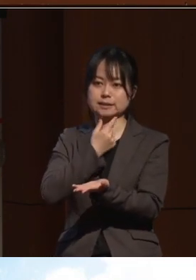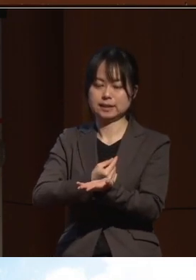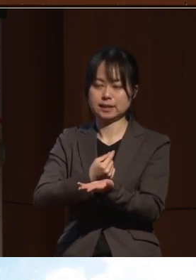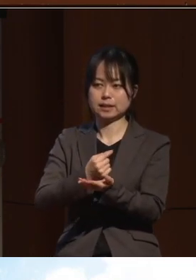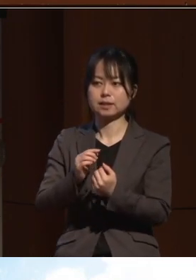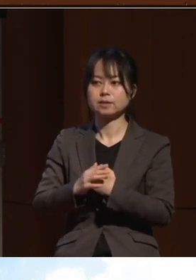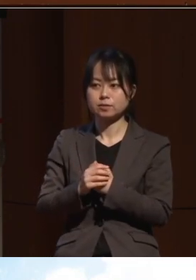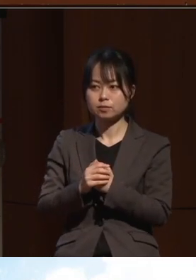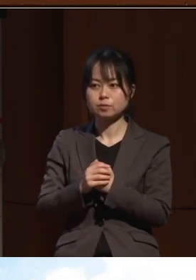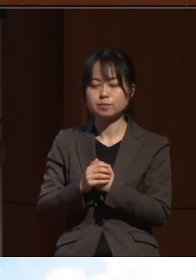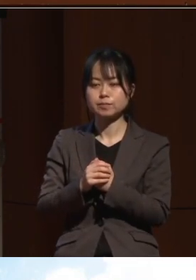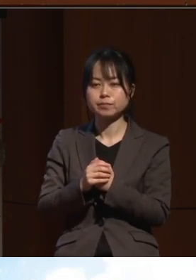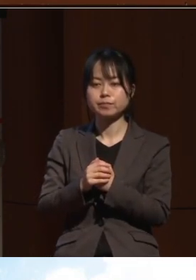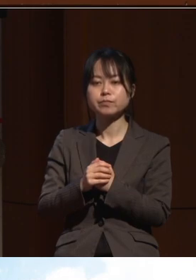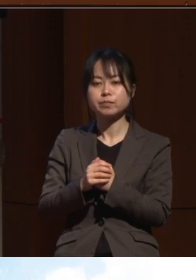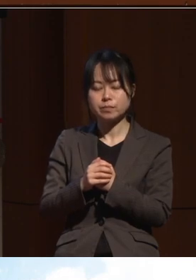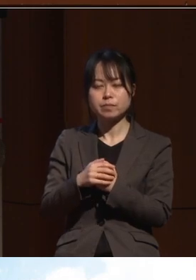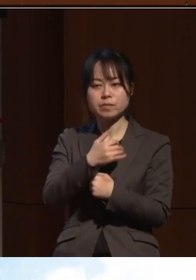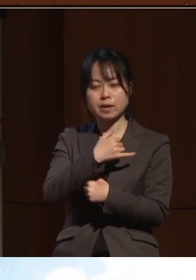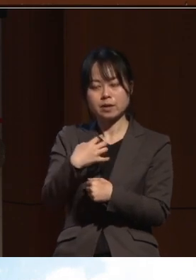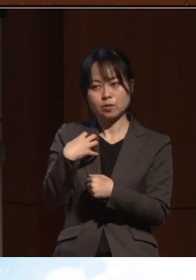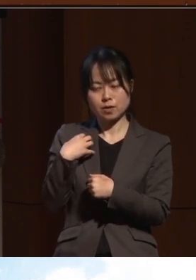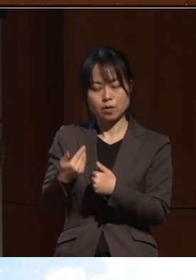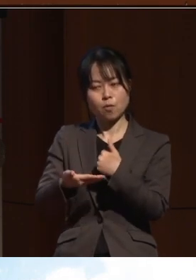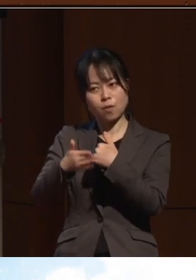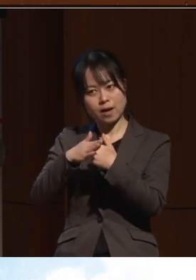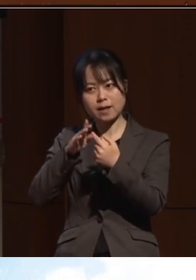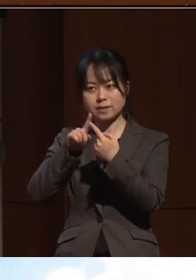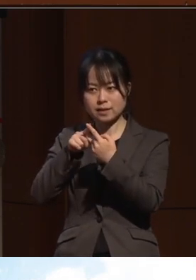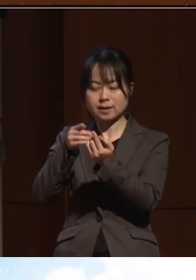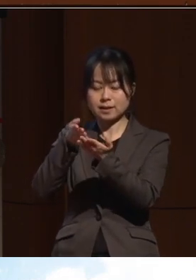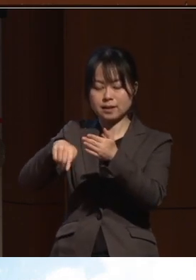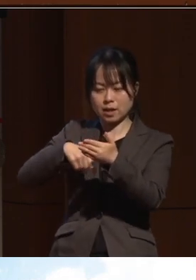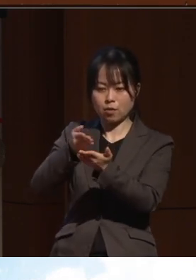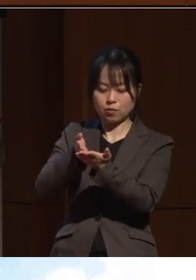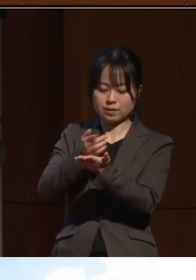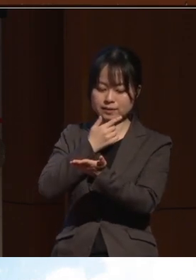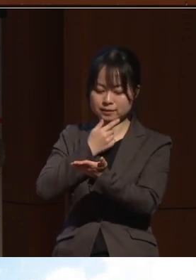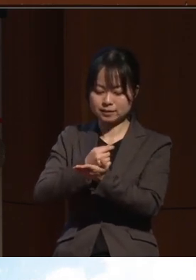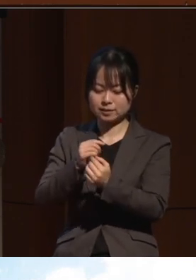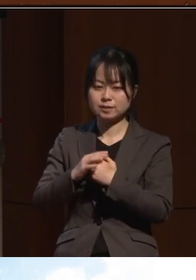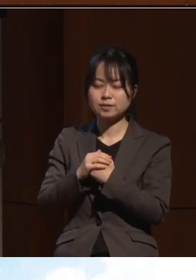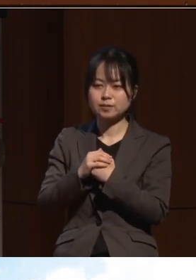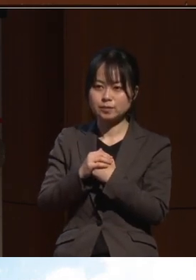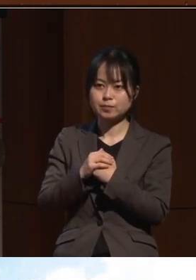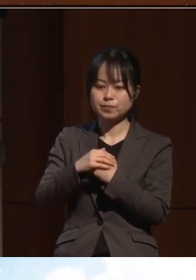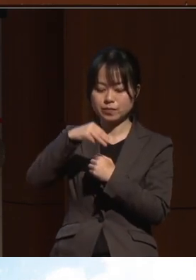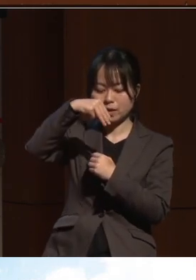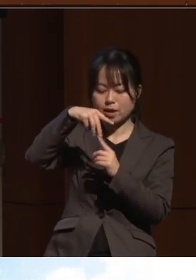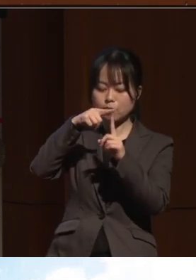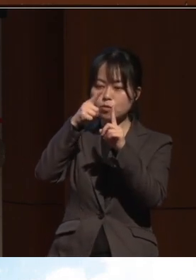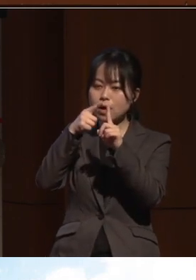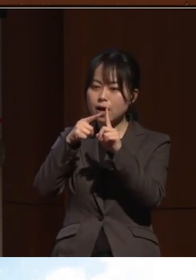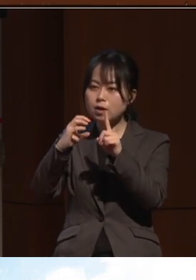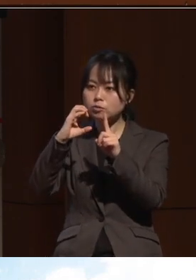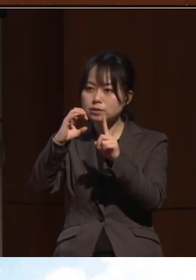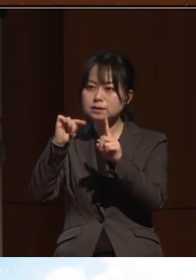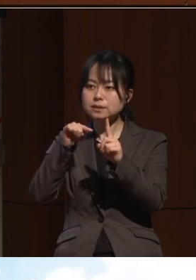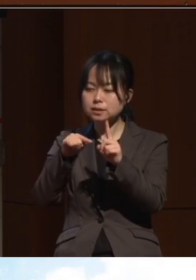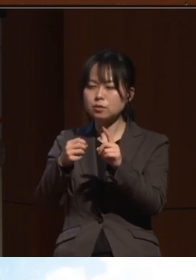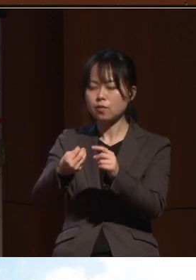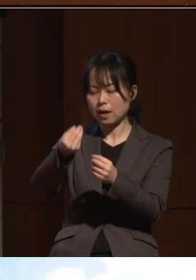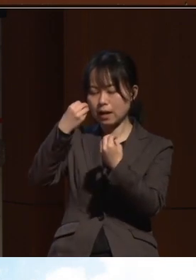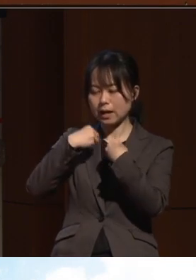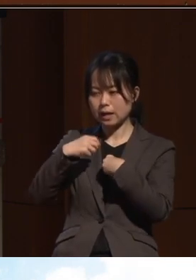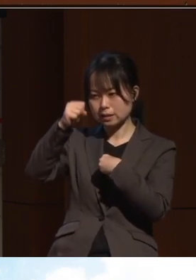of the NIHR. Now, MRC, of course, has its roots in infectious disease and is really very long-standing. Back at the beginning of the 20th